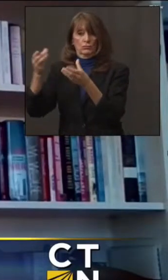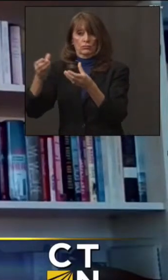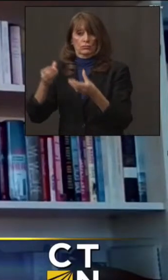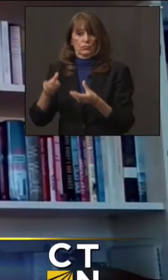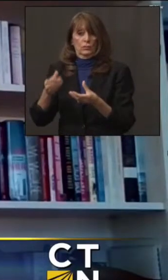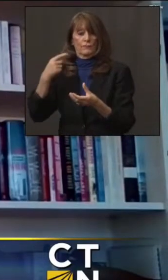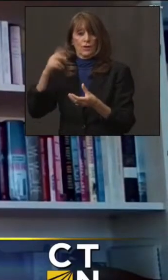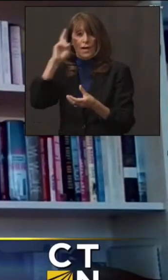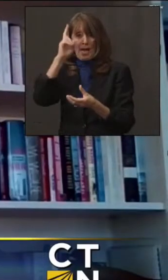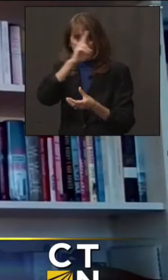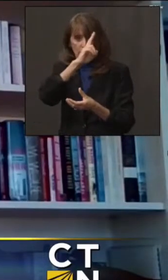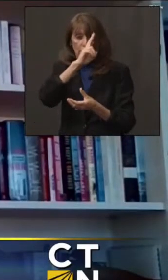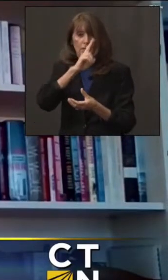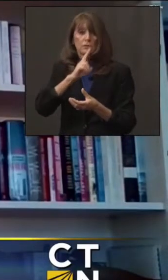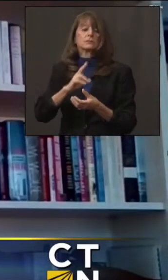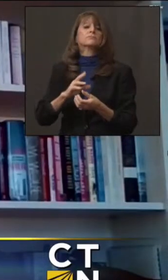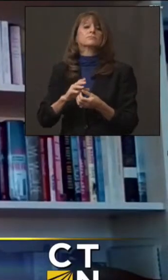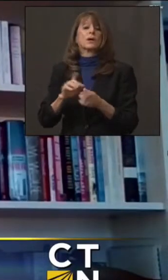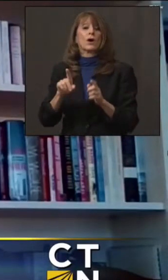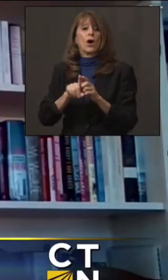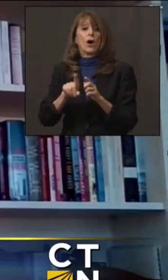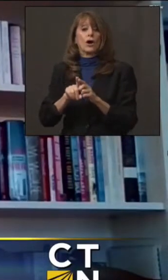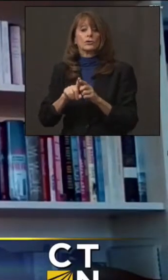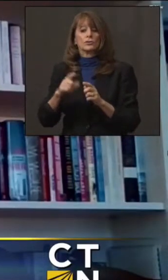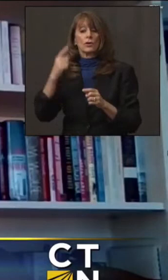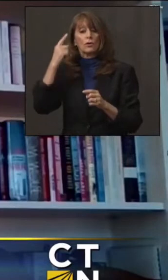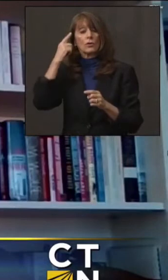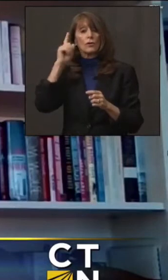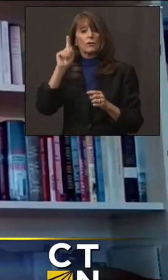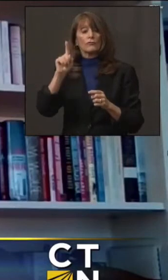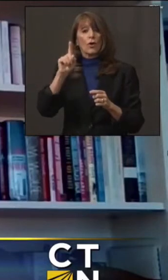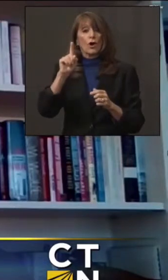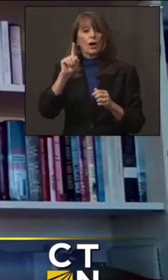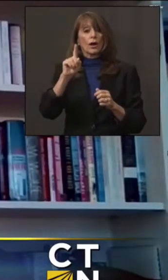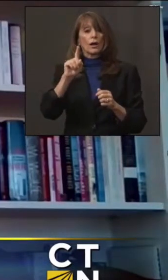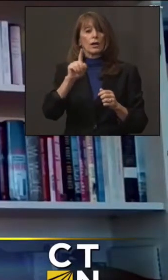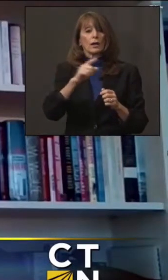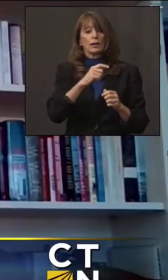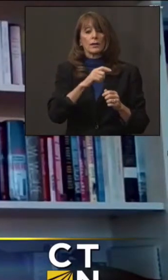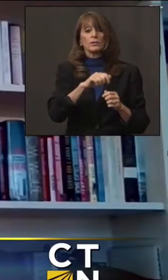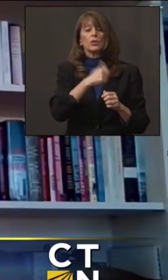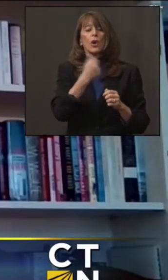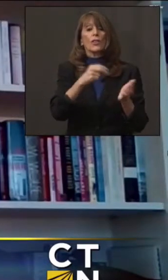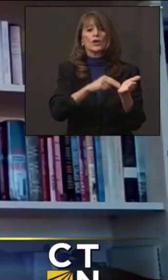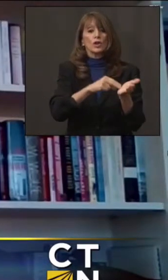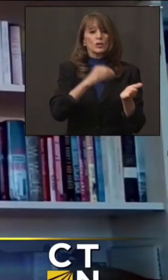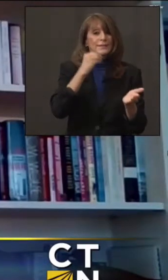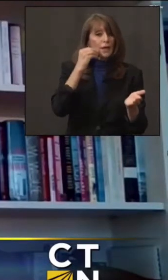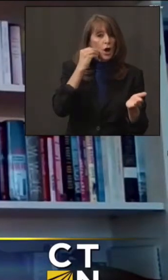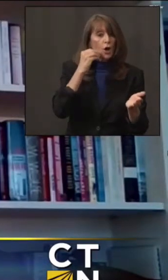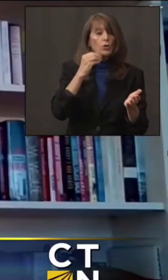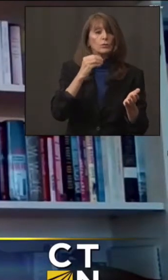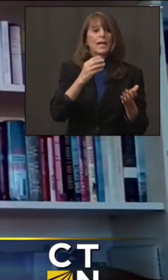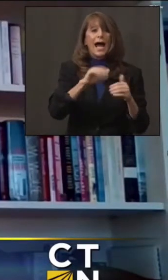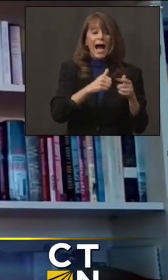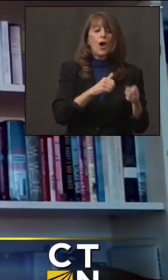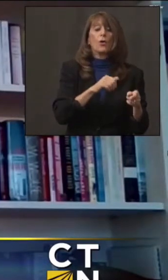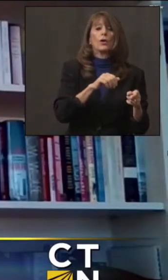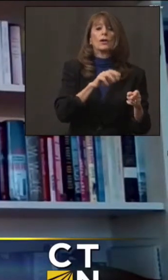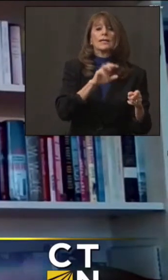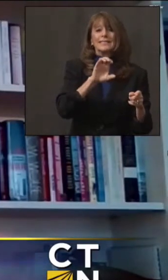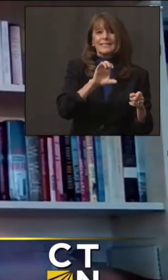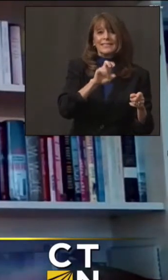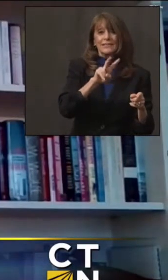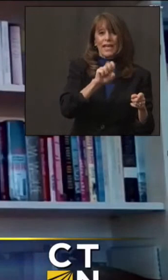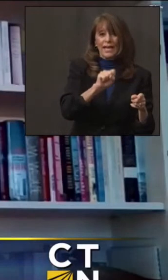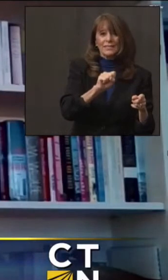other vaccinators, and for the supply that's going to go to our nursing homes through CVS and Walgreens. So